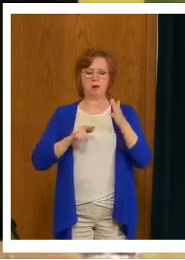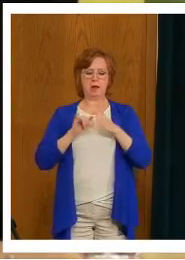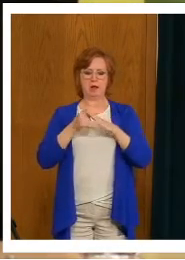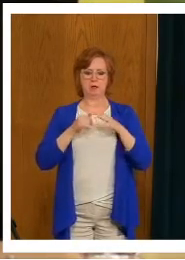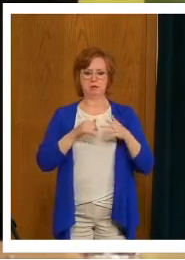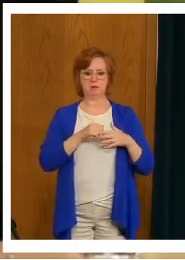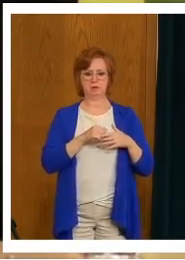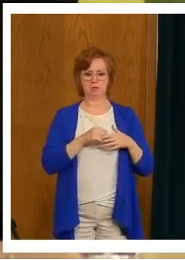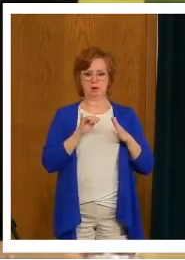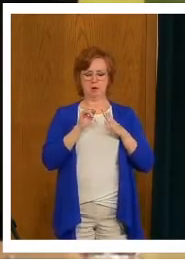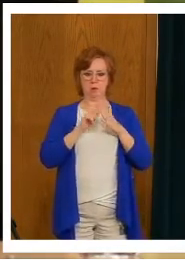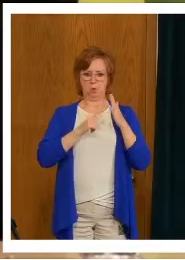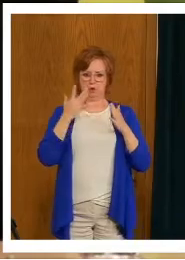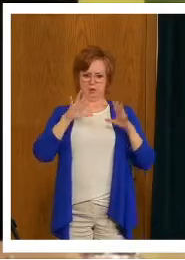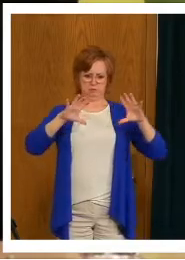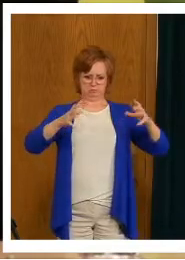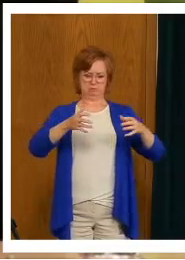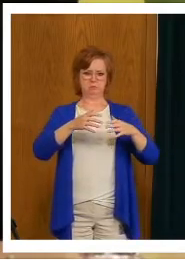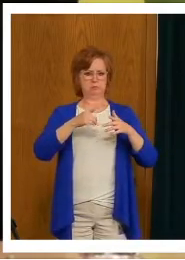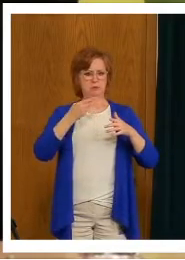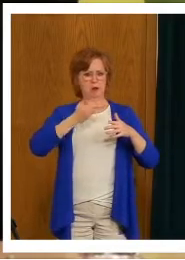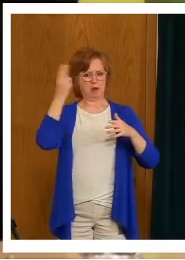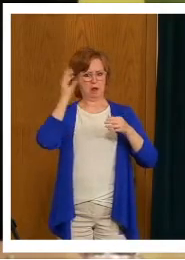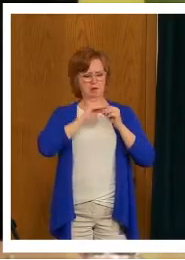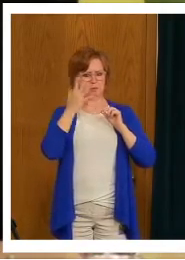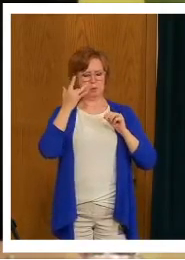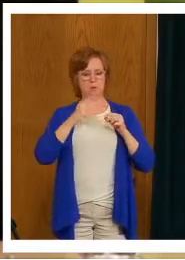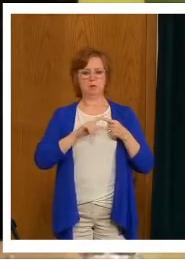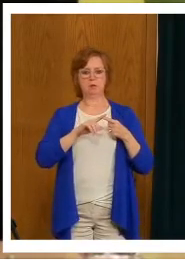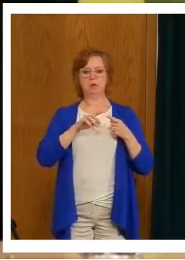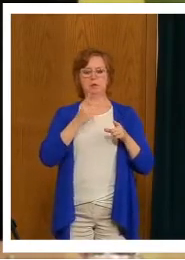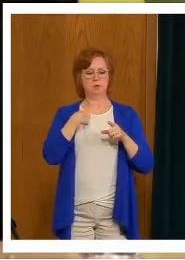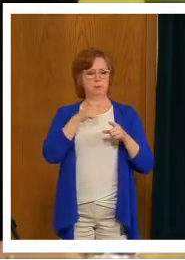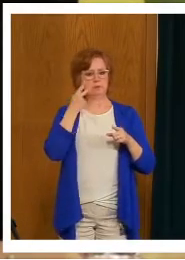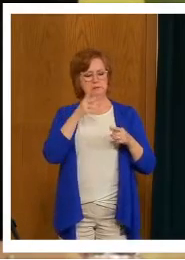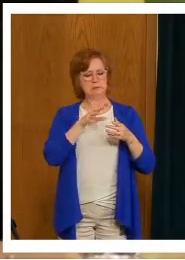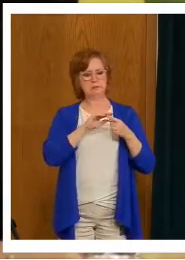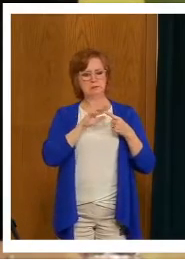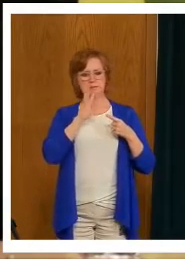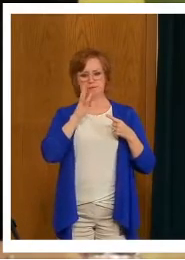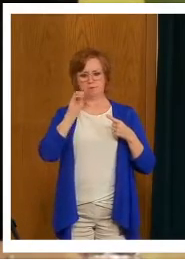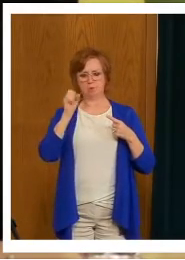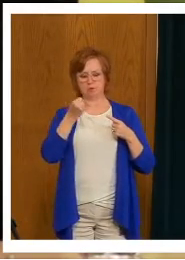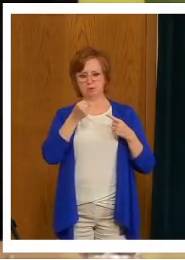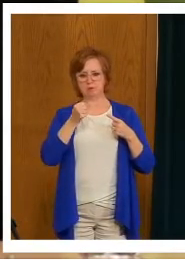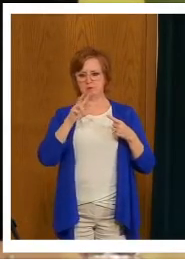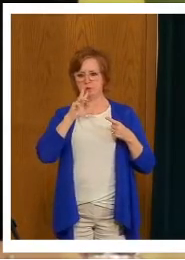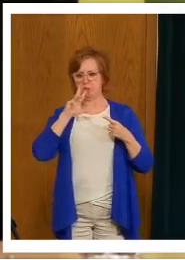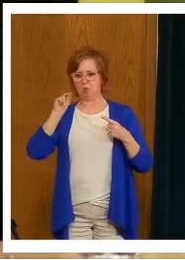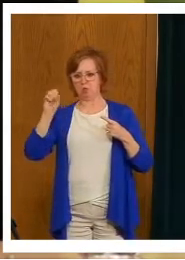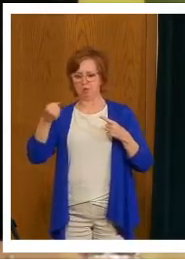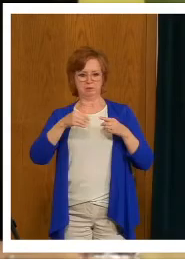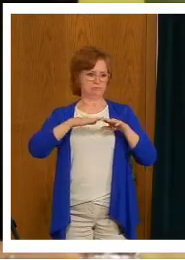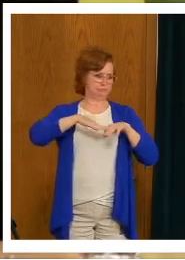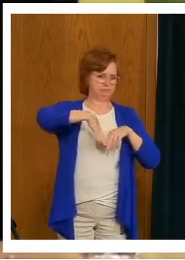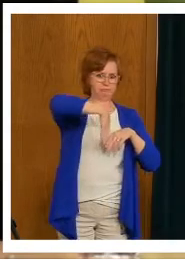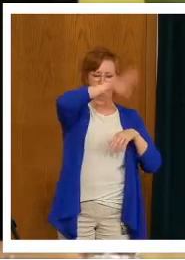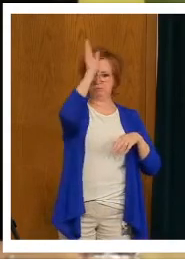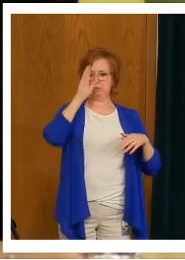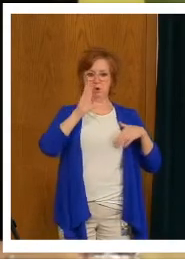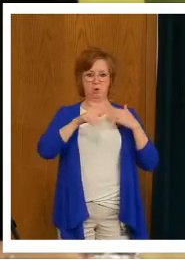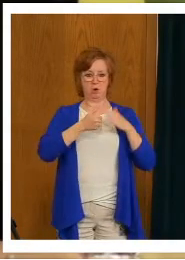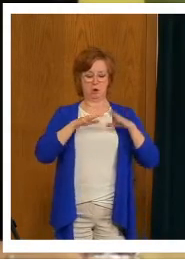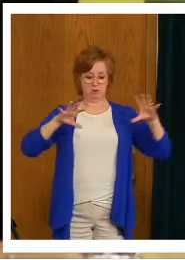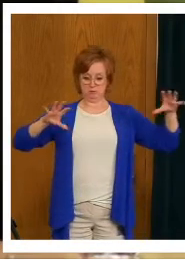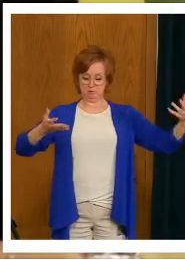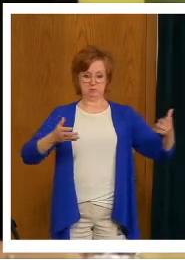don't think there is much of a holdup. We are seeing, people in their 50s, 60s, 70s, 80s, 40s, 30s, all going out